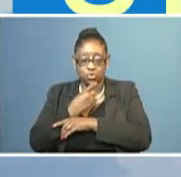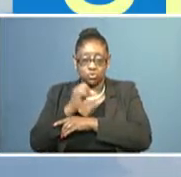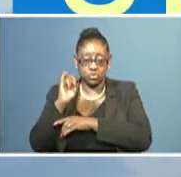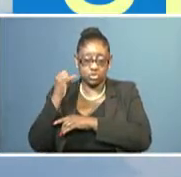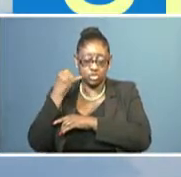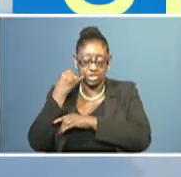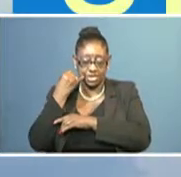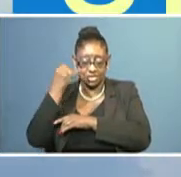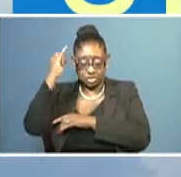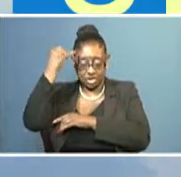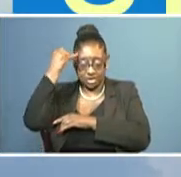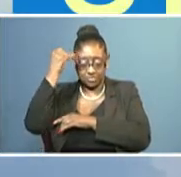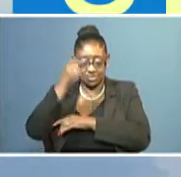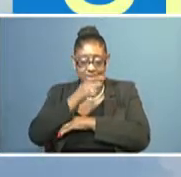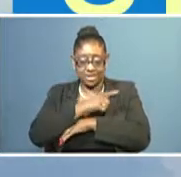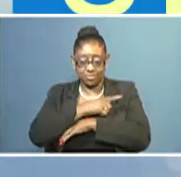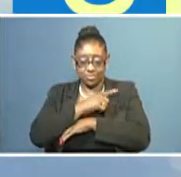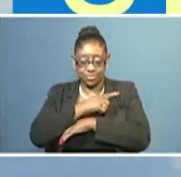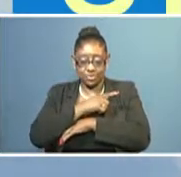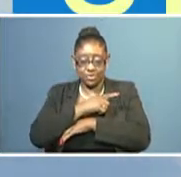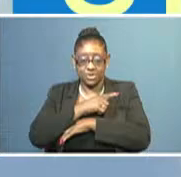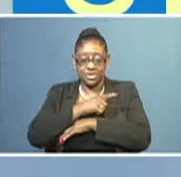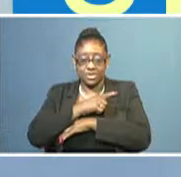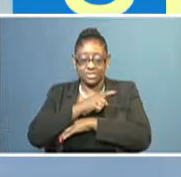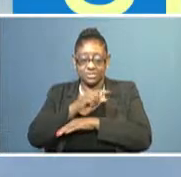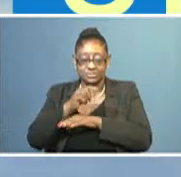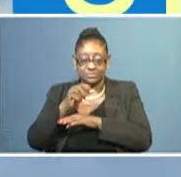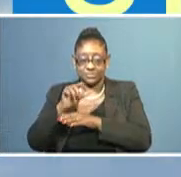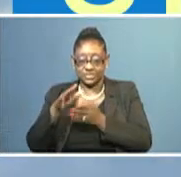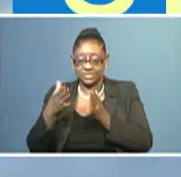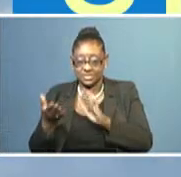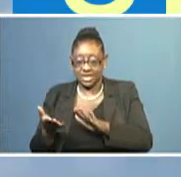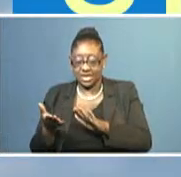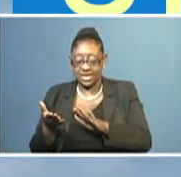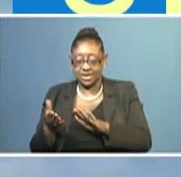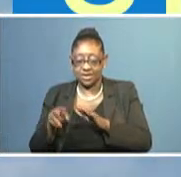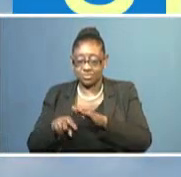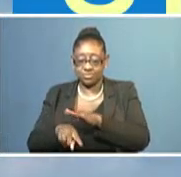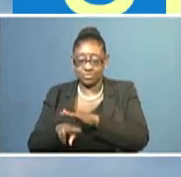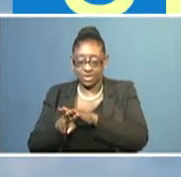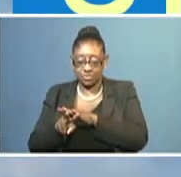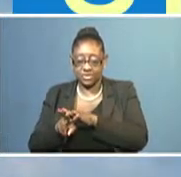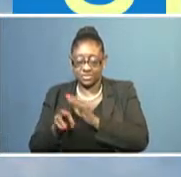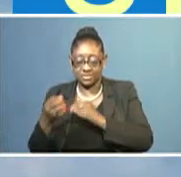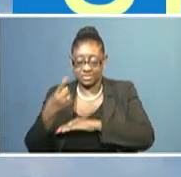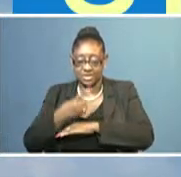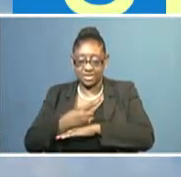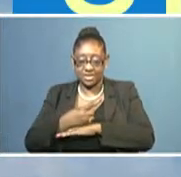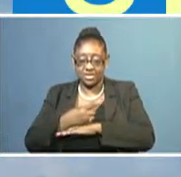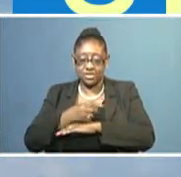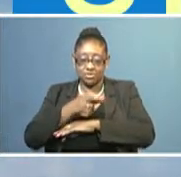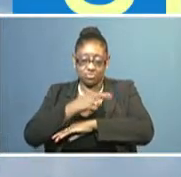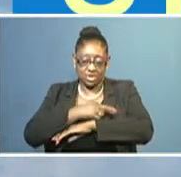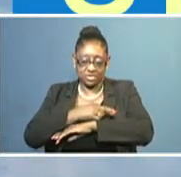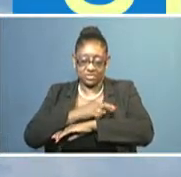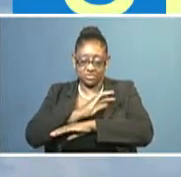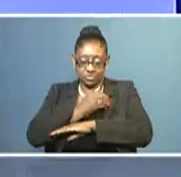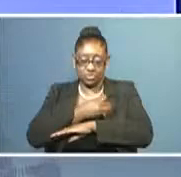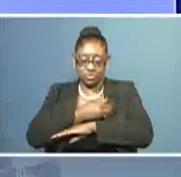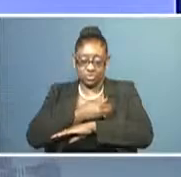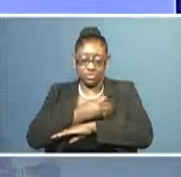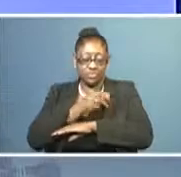Lightburn, earlier this morning at Wesley Methodist Church. That's there on Malcolm Road. May his soul rest in peace.